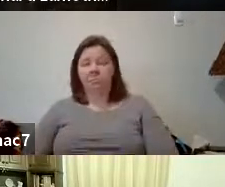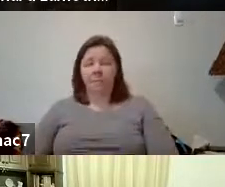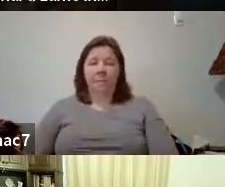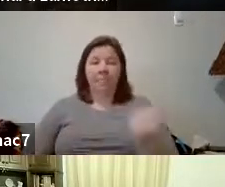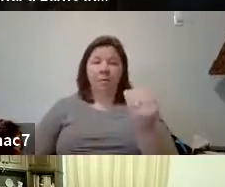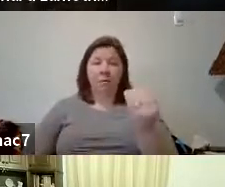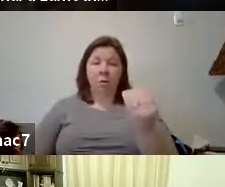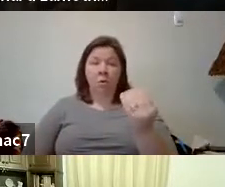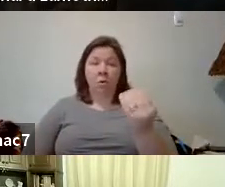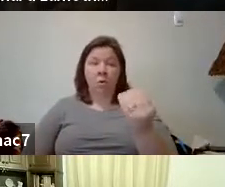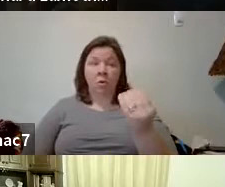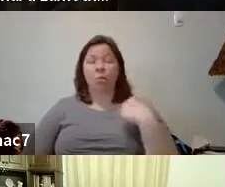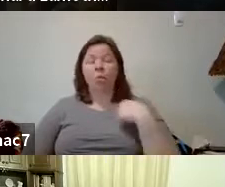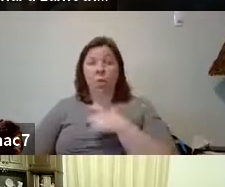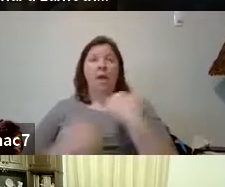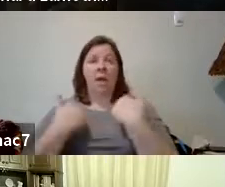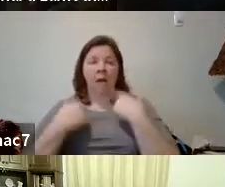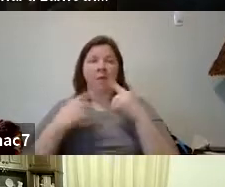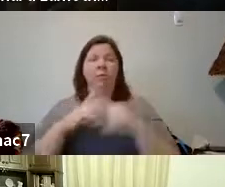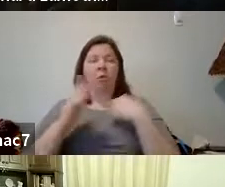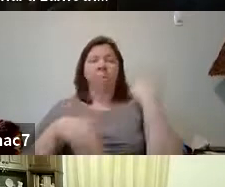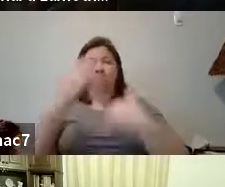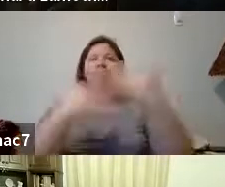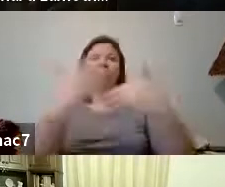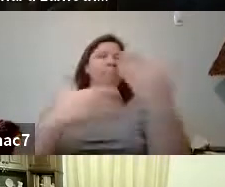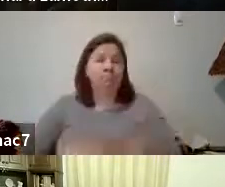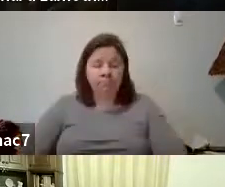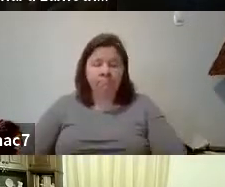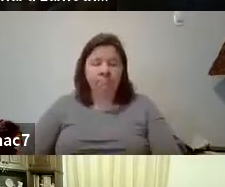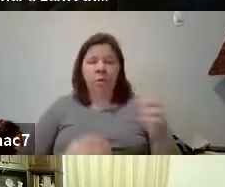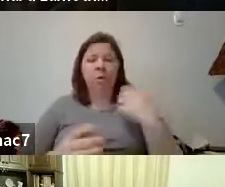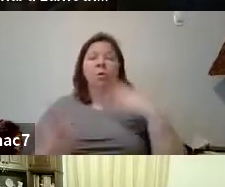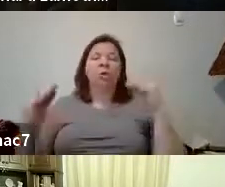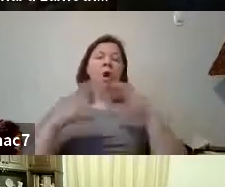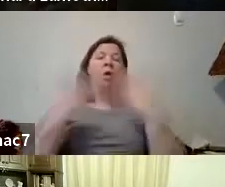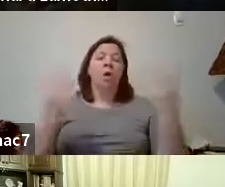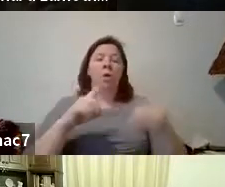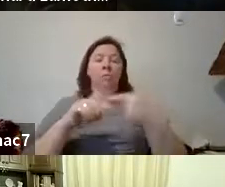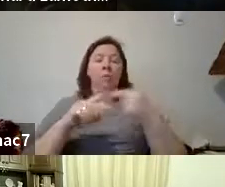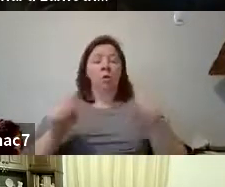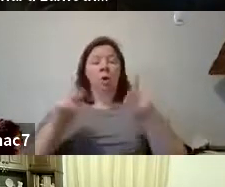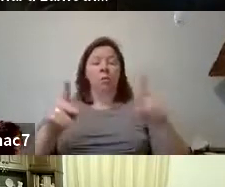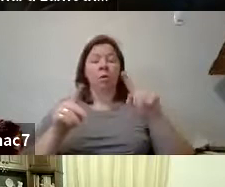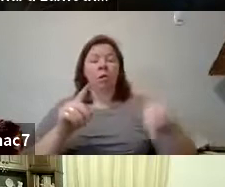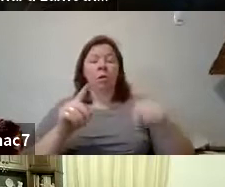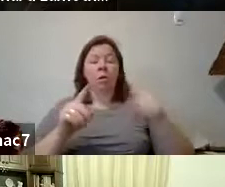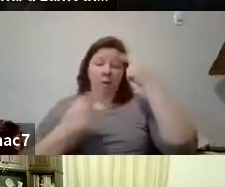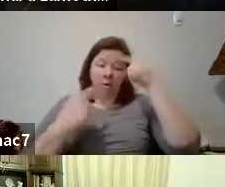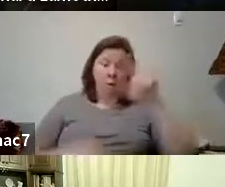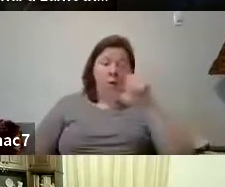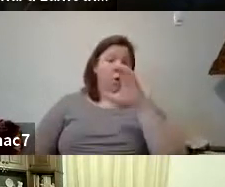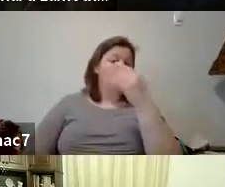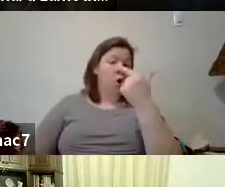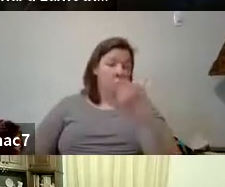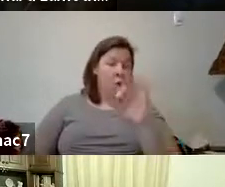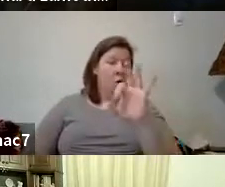So momentum is on our side. And so we're here today to talk a lot about the opportunity for Go founders that you have right